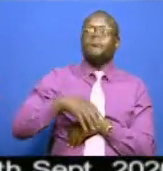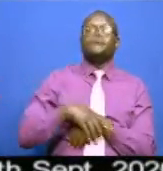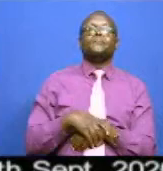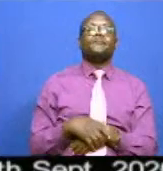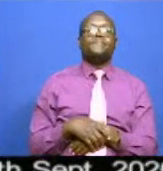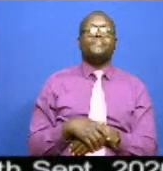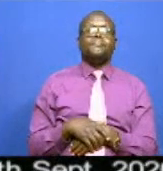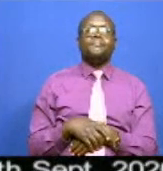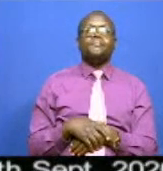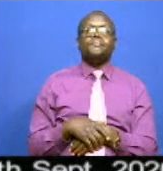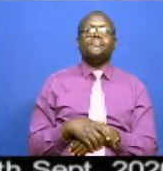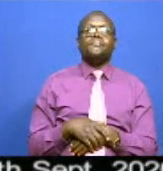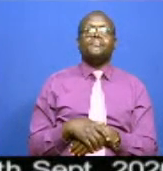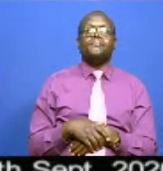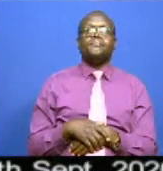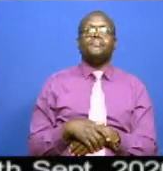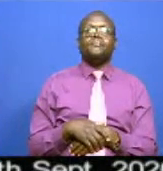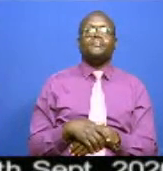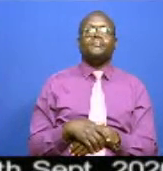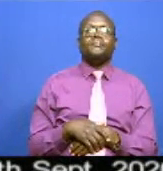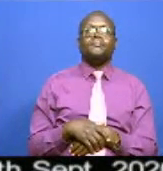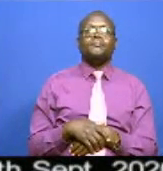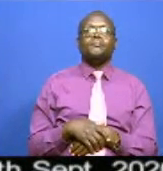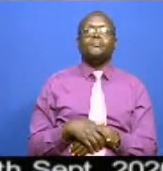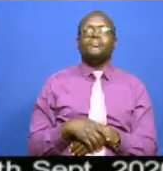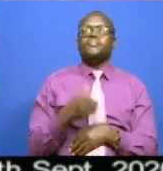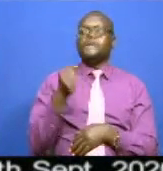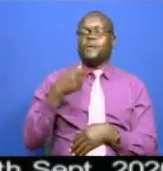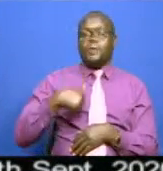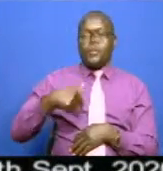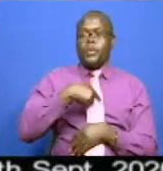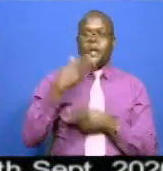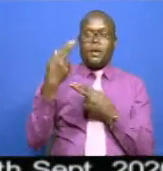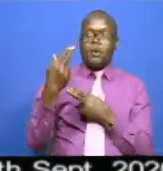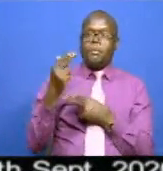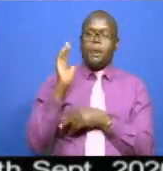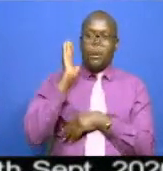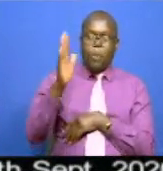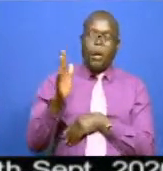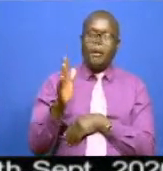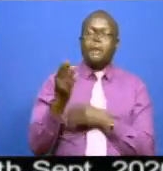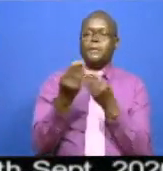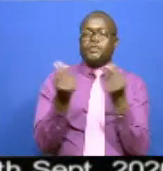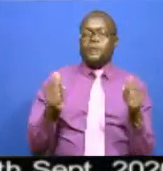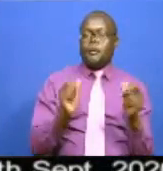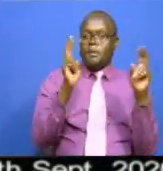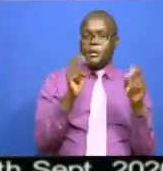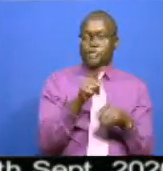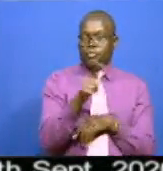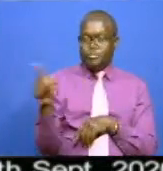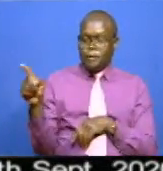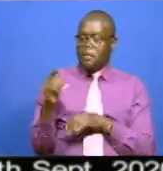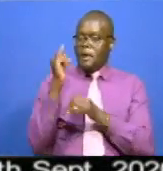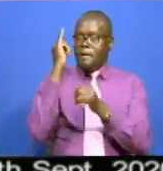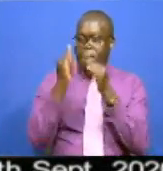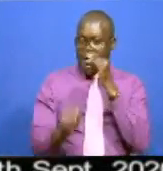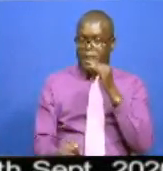division of revenue, Mr. Speaker. So we hope that they will be able to address those issues. But finally, Mr.